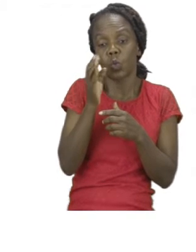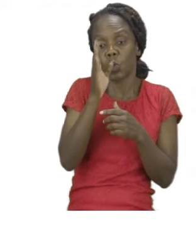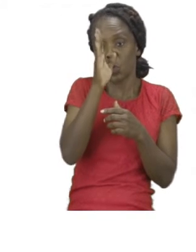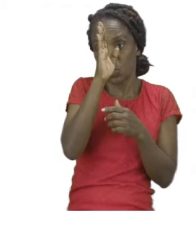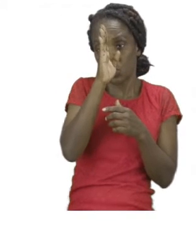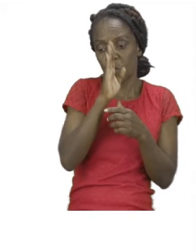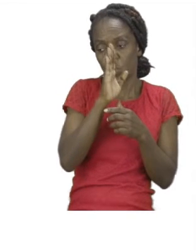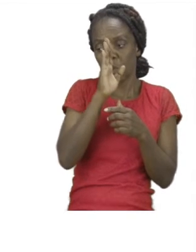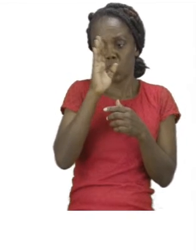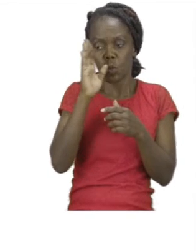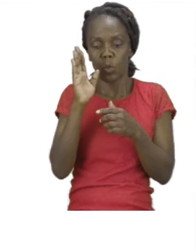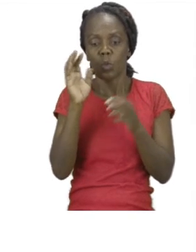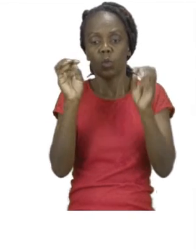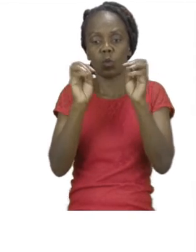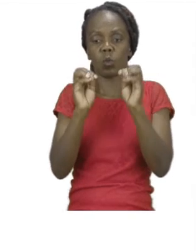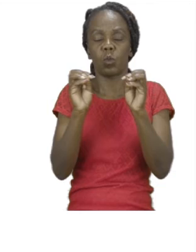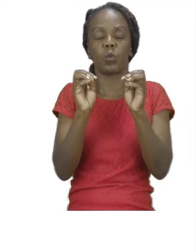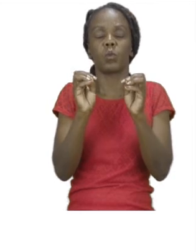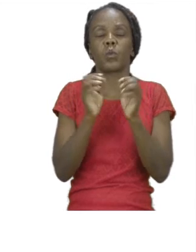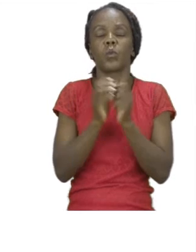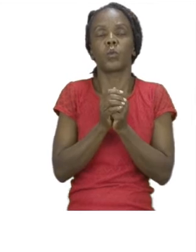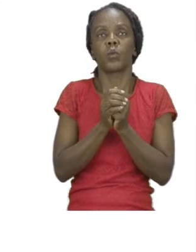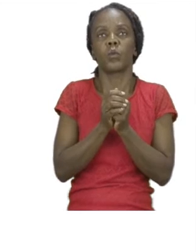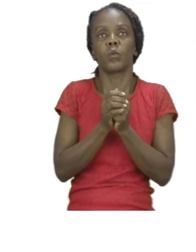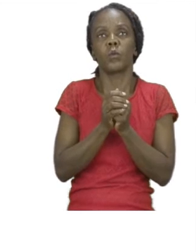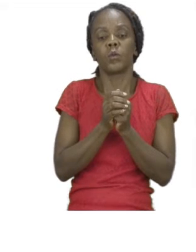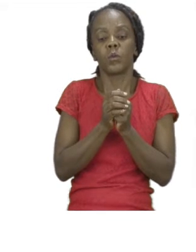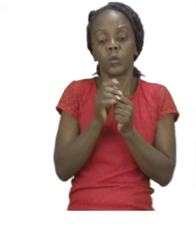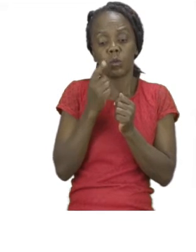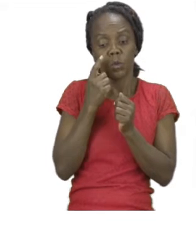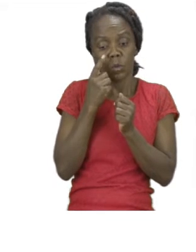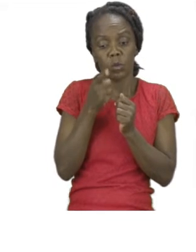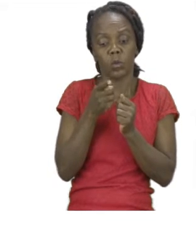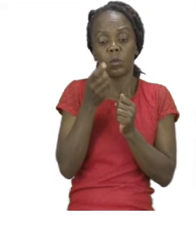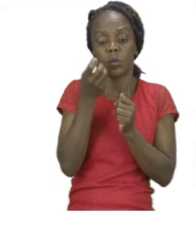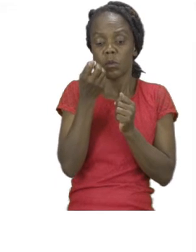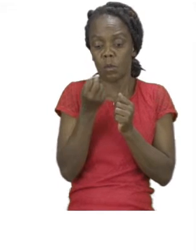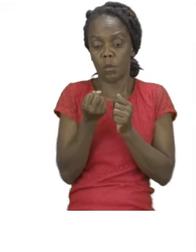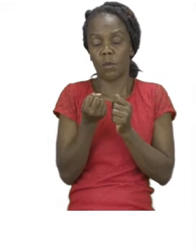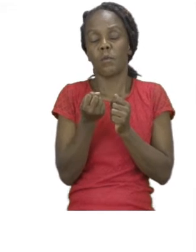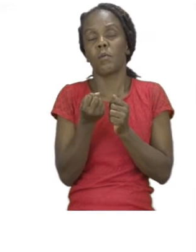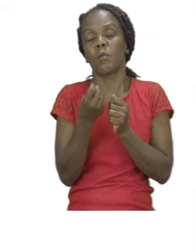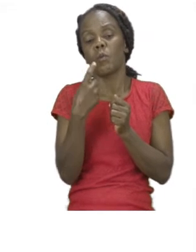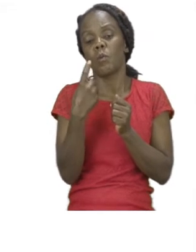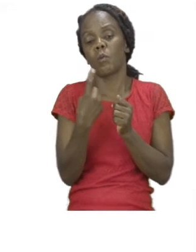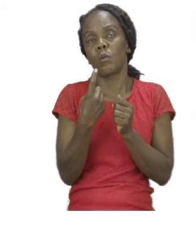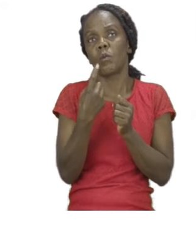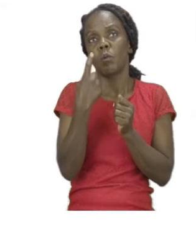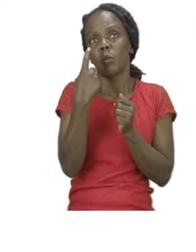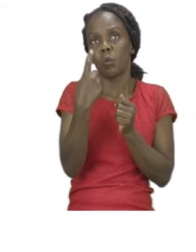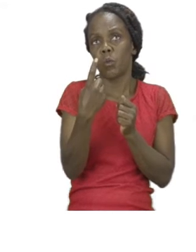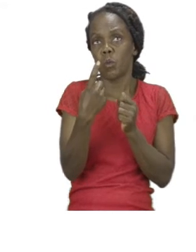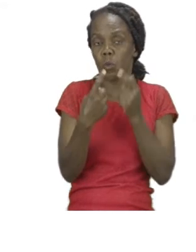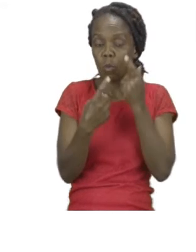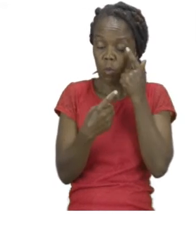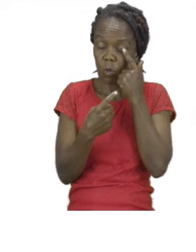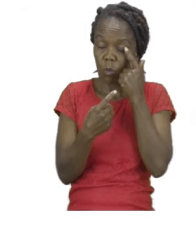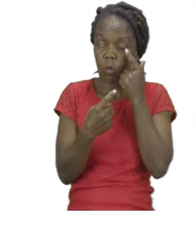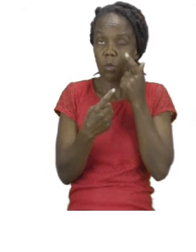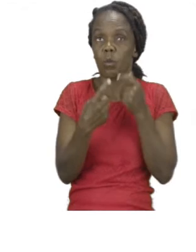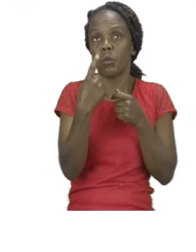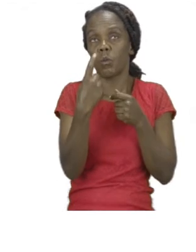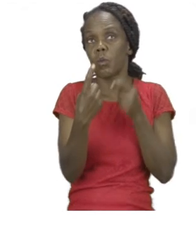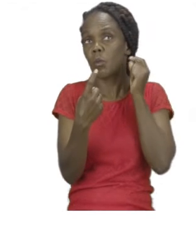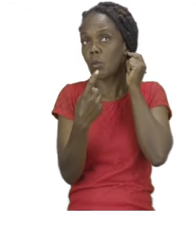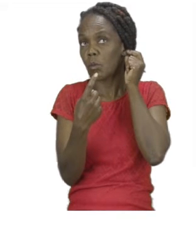eye, one ear, one hand, and one leg. So if you're going to fill